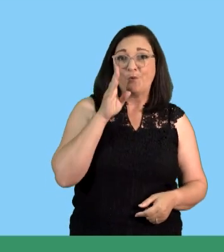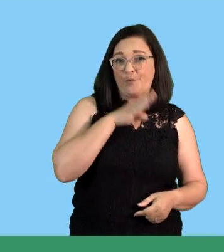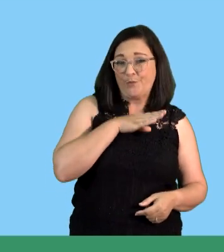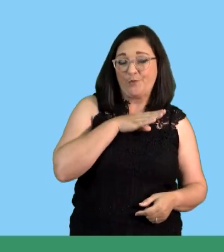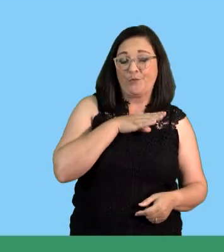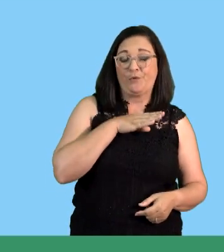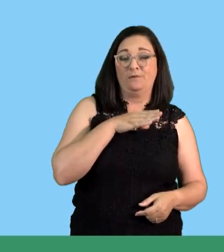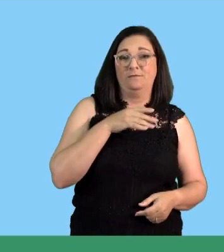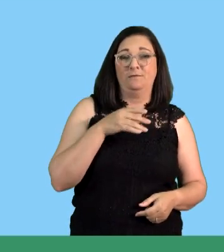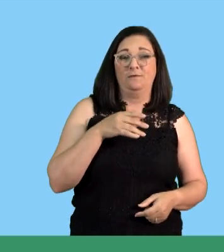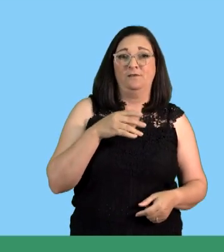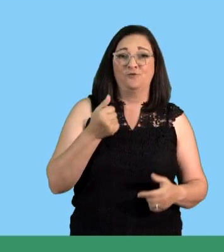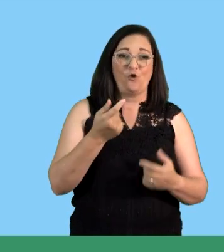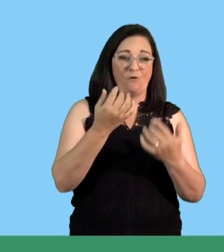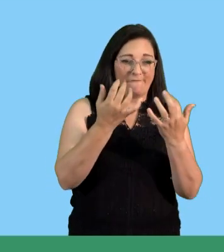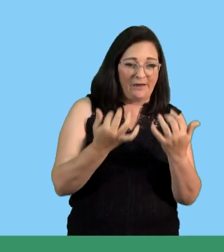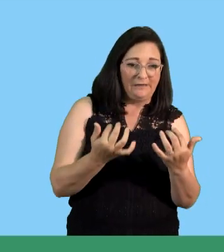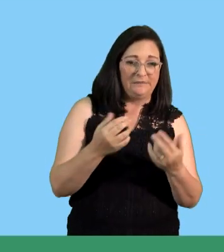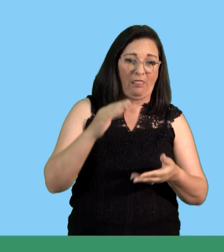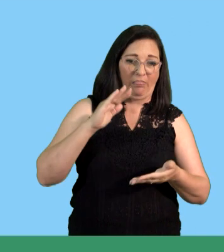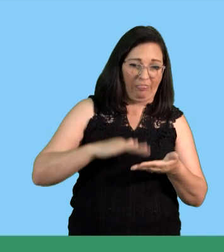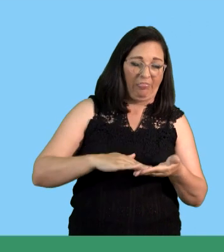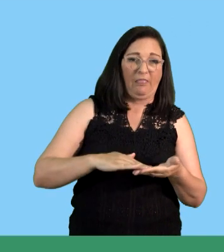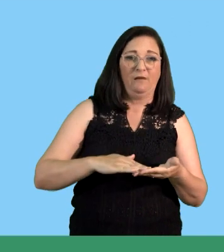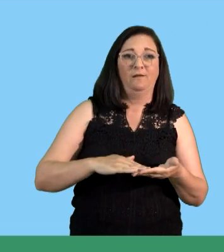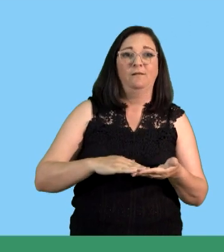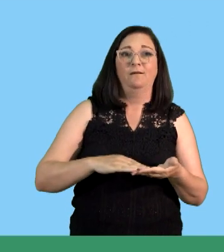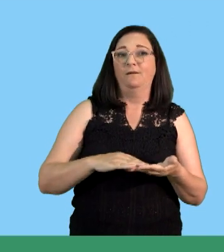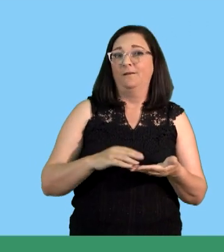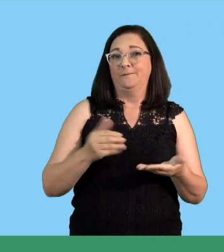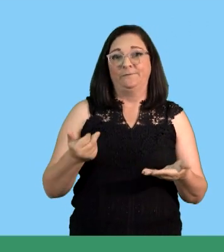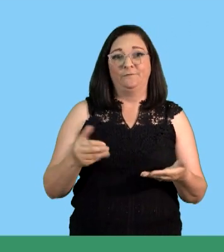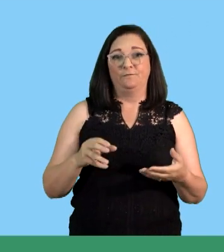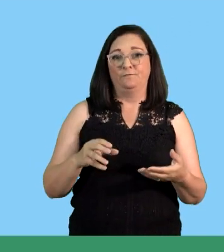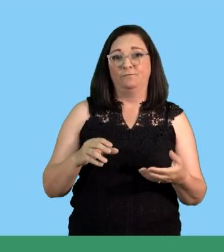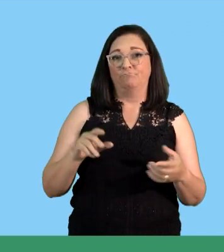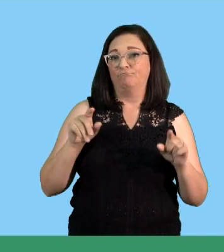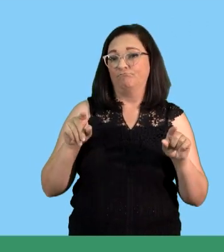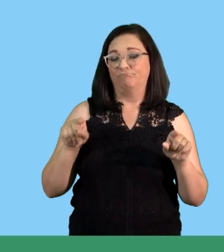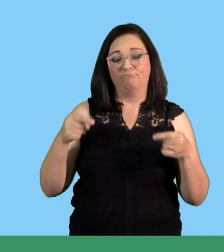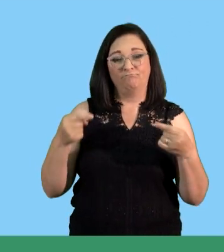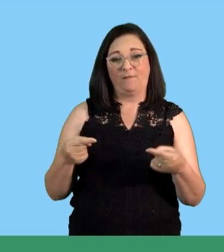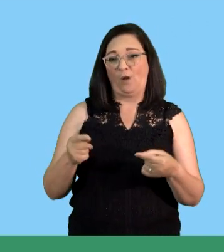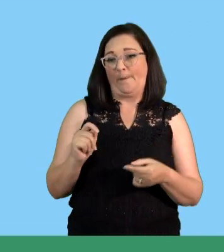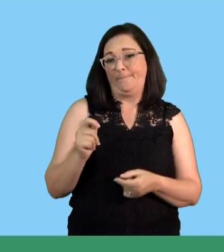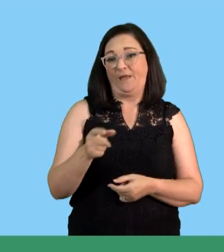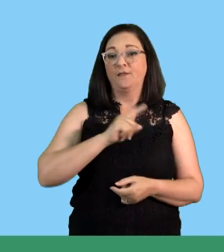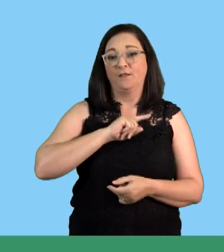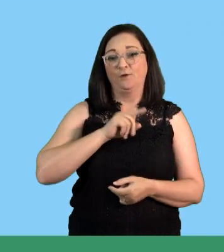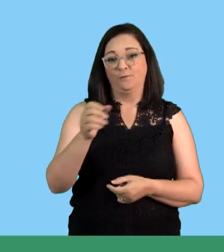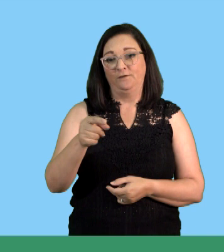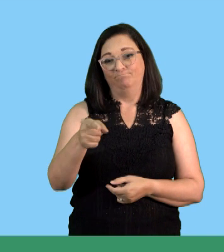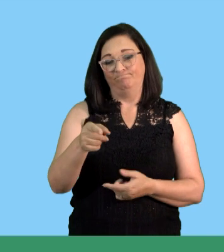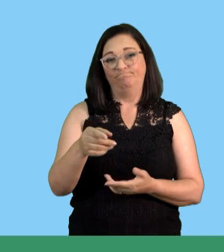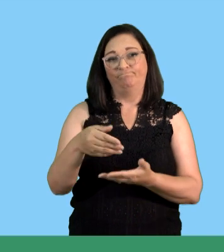don't have money to pay salaries, maybe, so may not be able to pay the employees. So employers, they don't choose to be retrenched. So as the